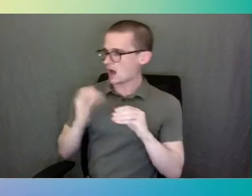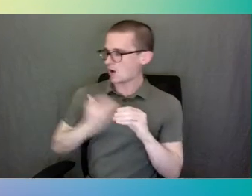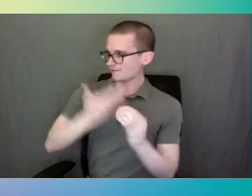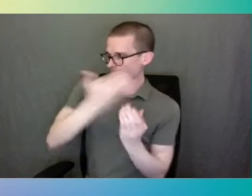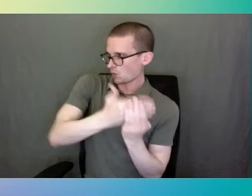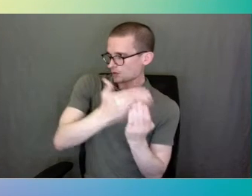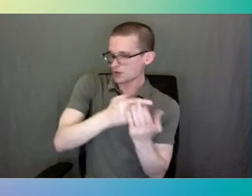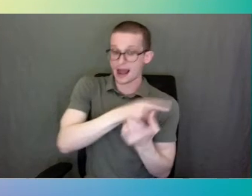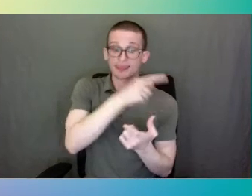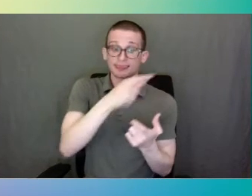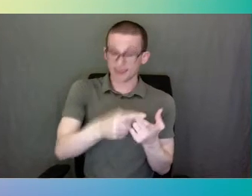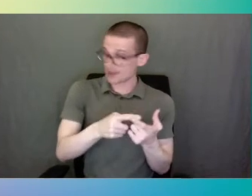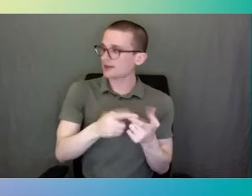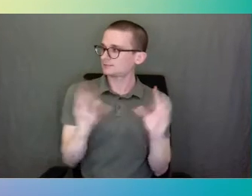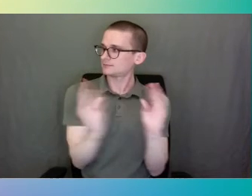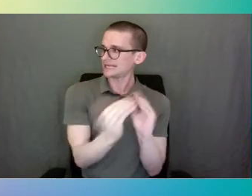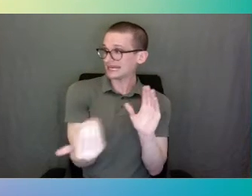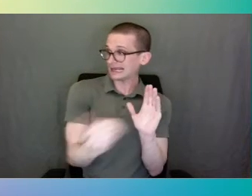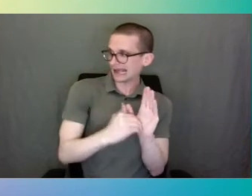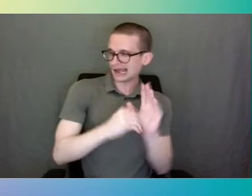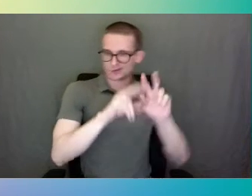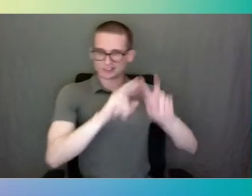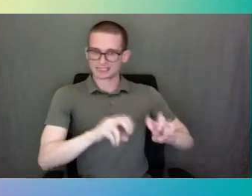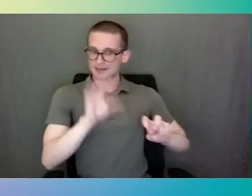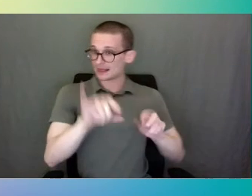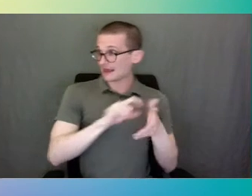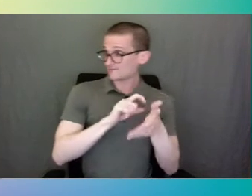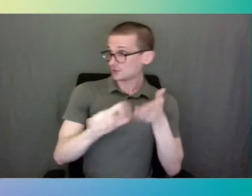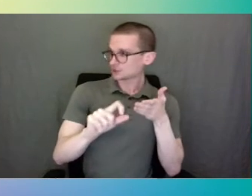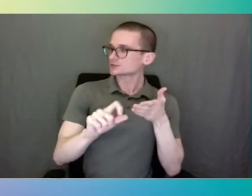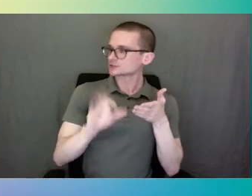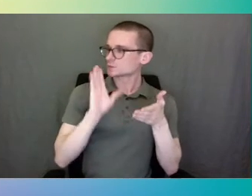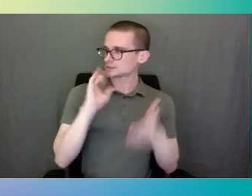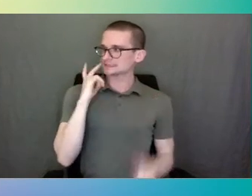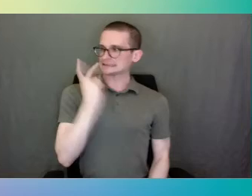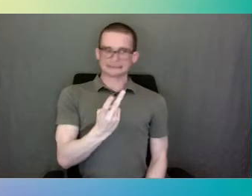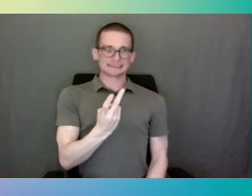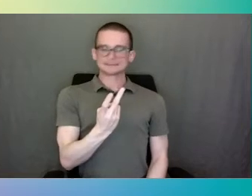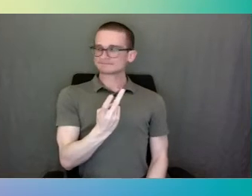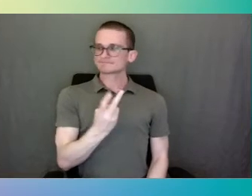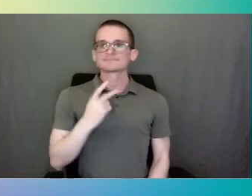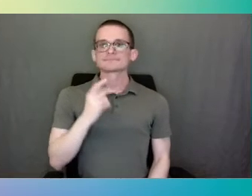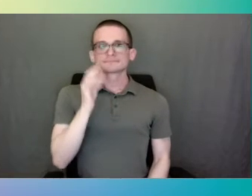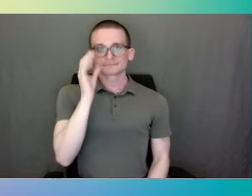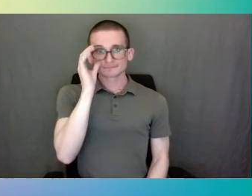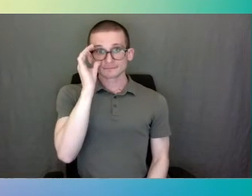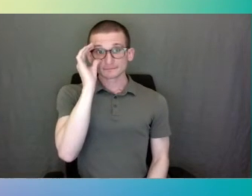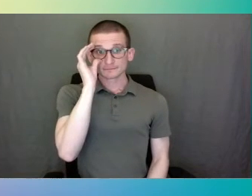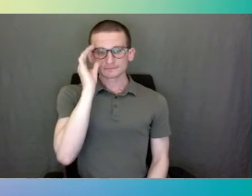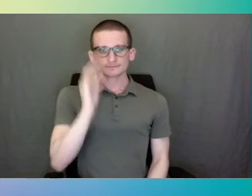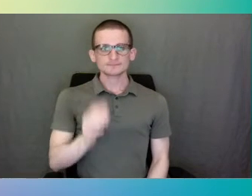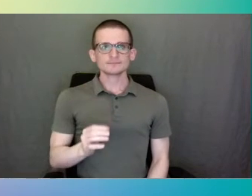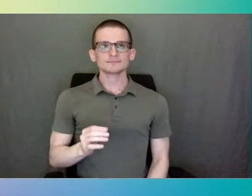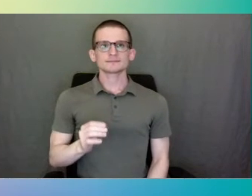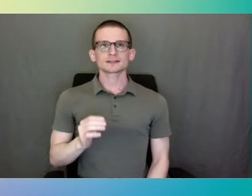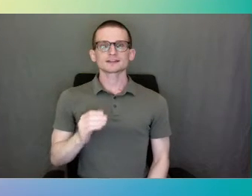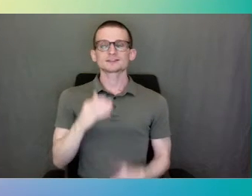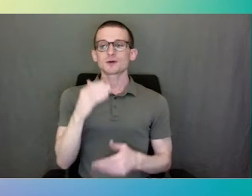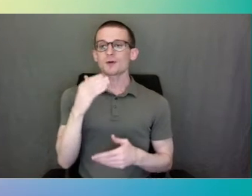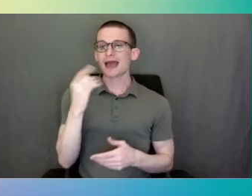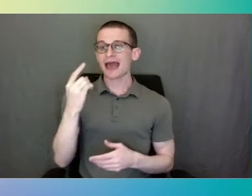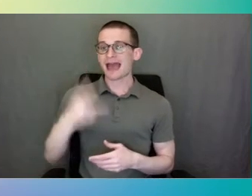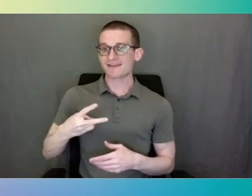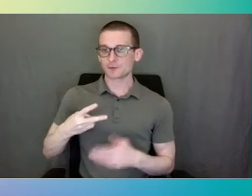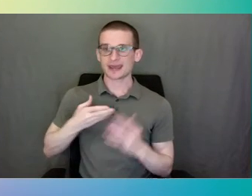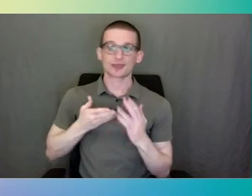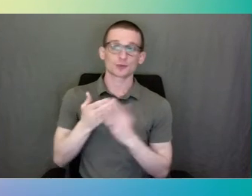to look at this verse again, we will look at it. So as we went through this, partway through the first page, I turned to Ed and